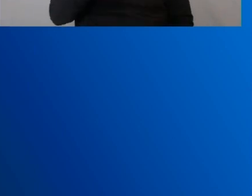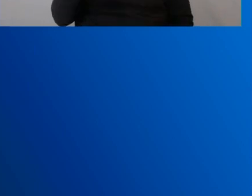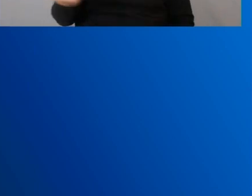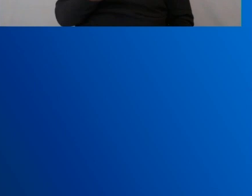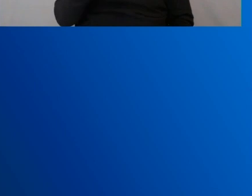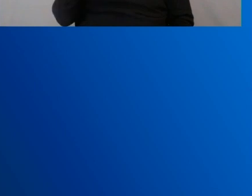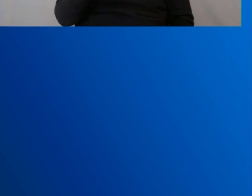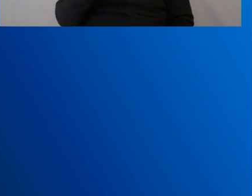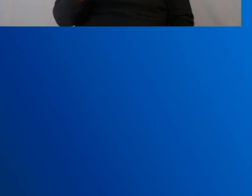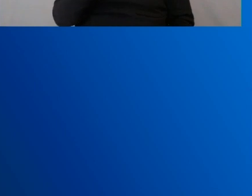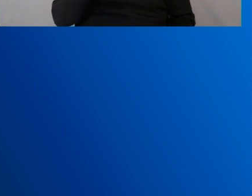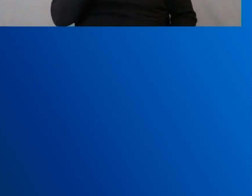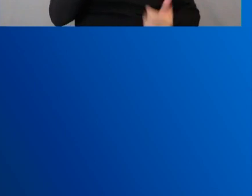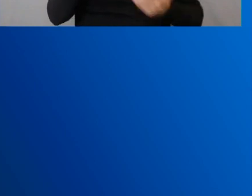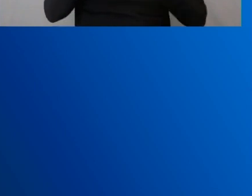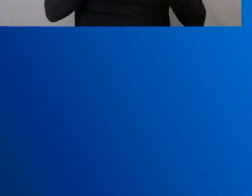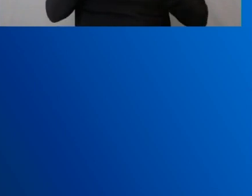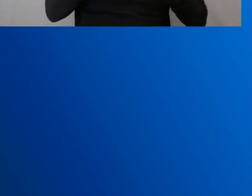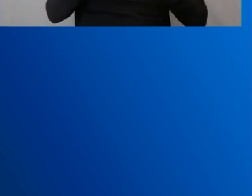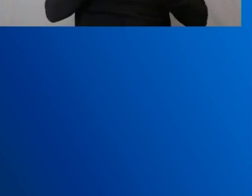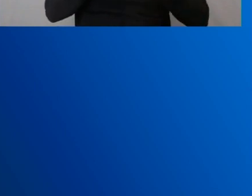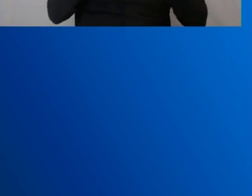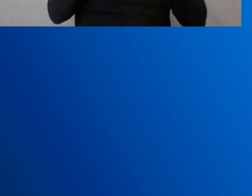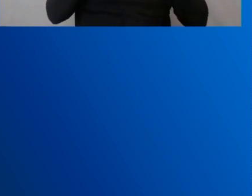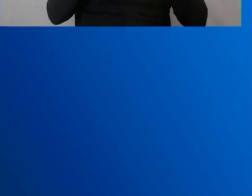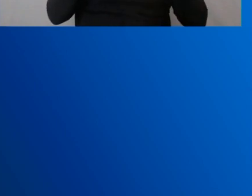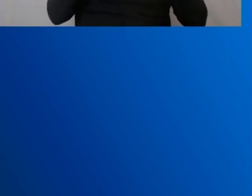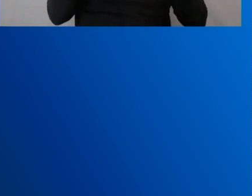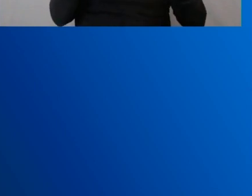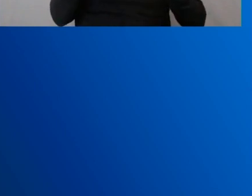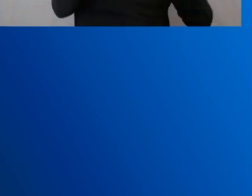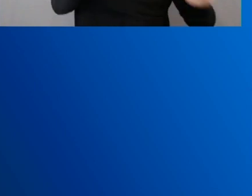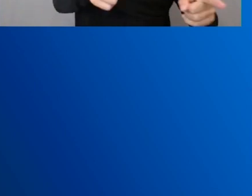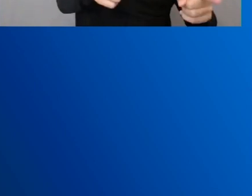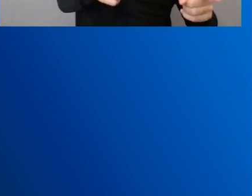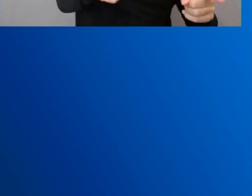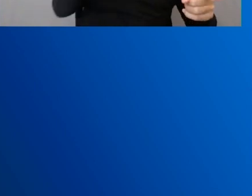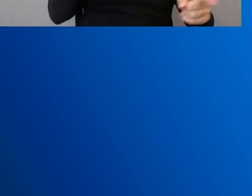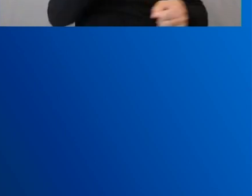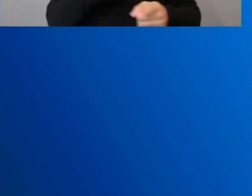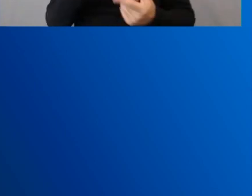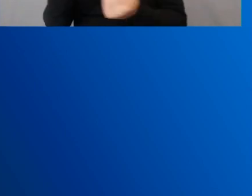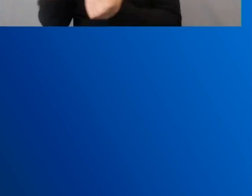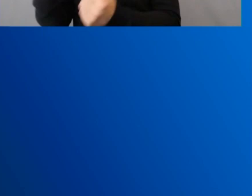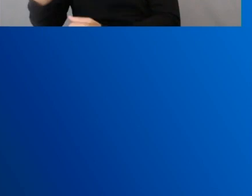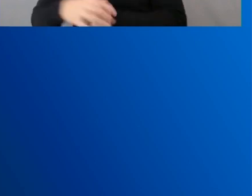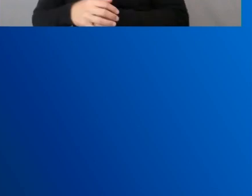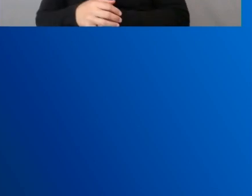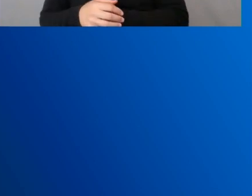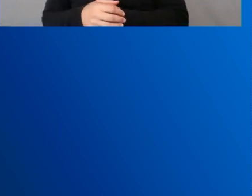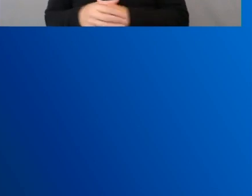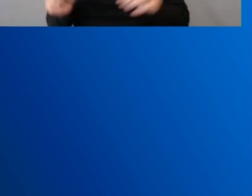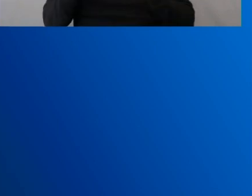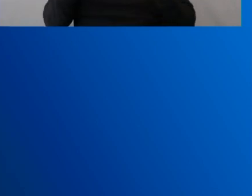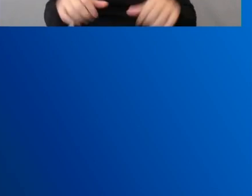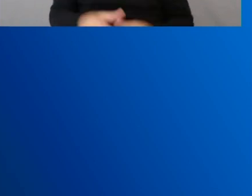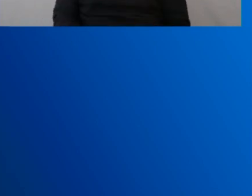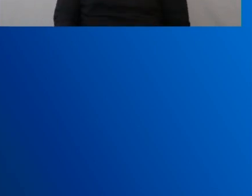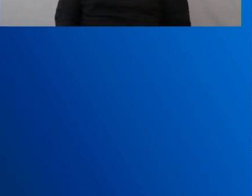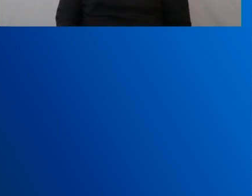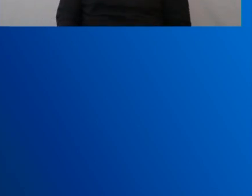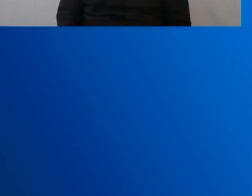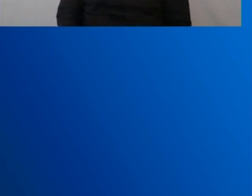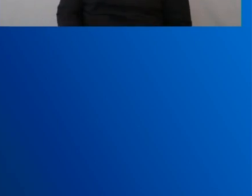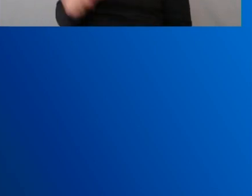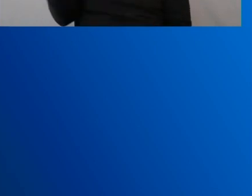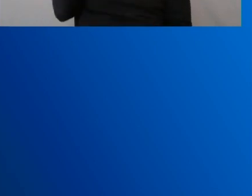event-driven article as something happened and we do something. Or what did I say? Architecture. You said architecture. Yeah. Hey, he said rooting. So that's true. I mean, I think we're just